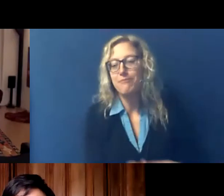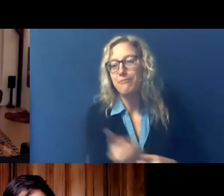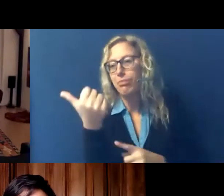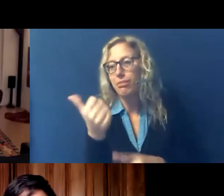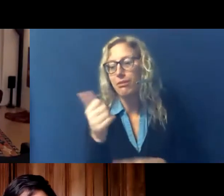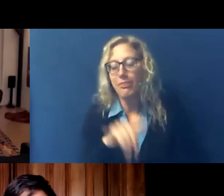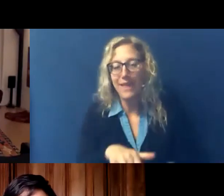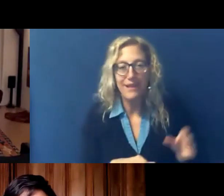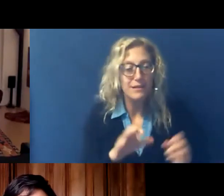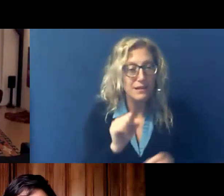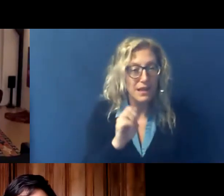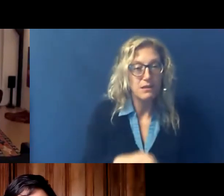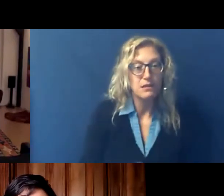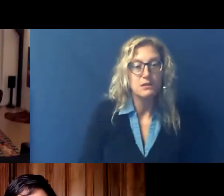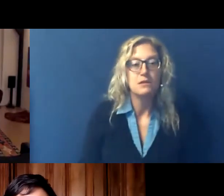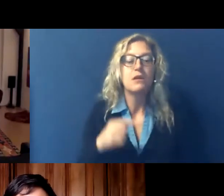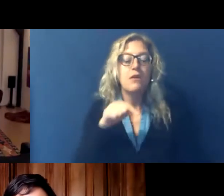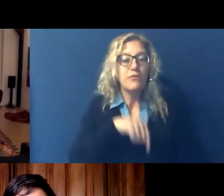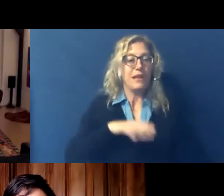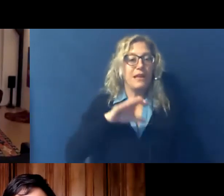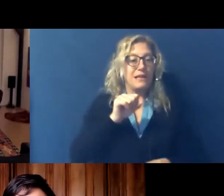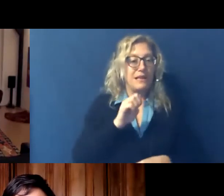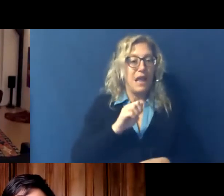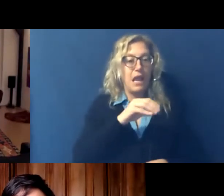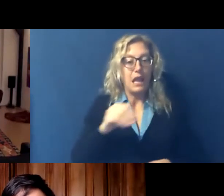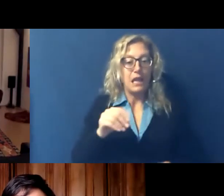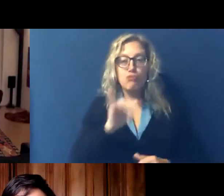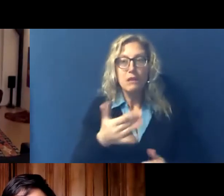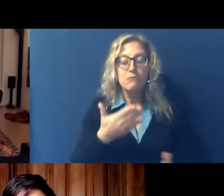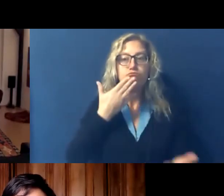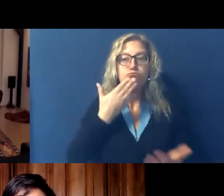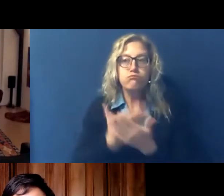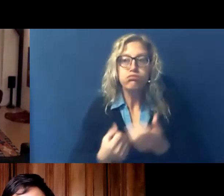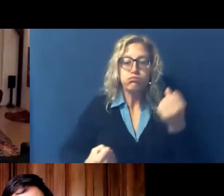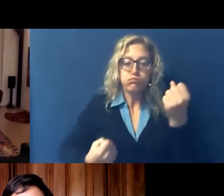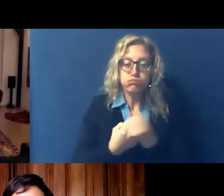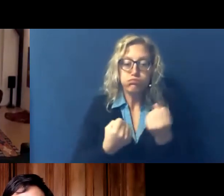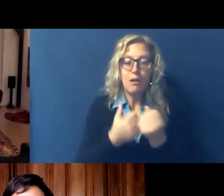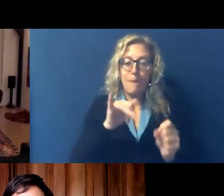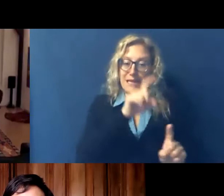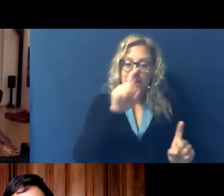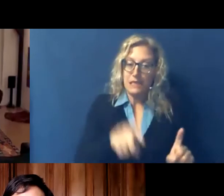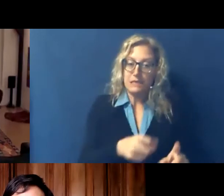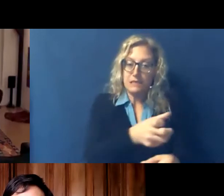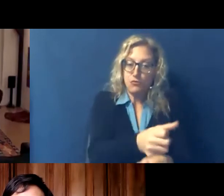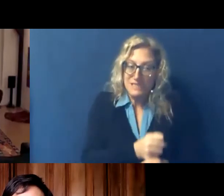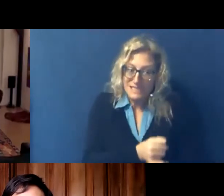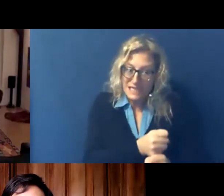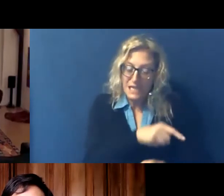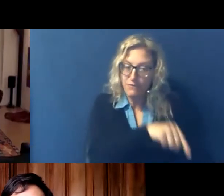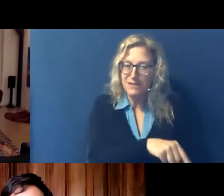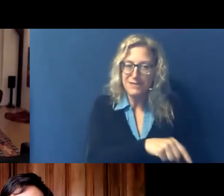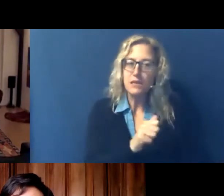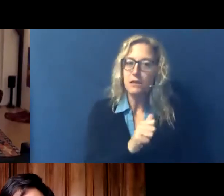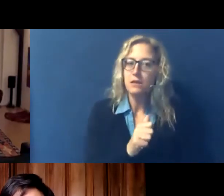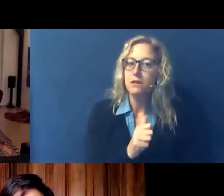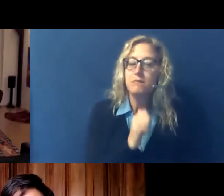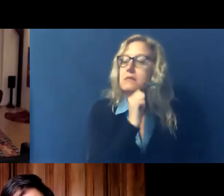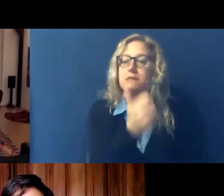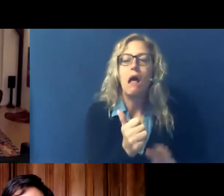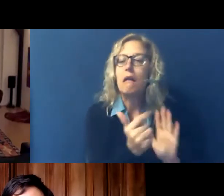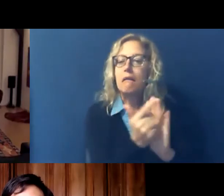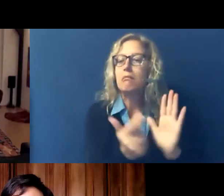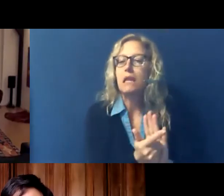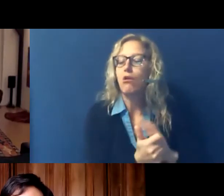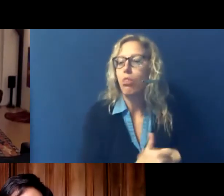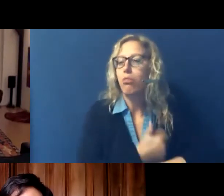The threat that this case and the incredible support that Texas has gotten is not a legal threat.